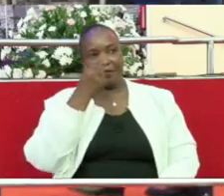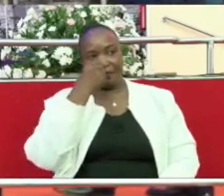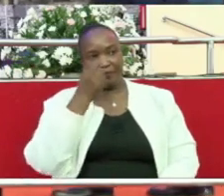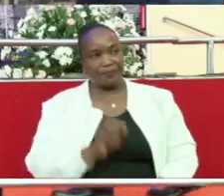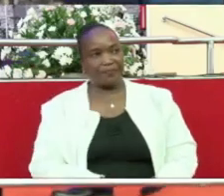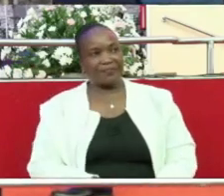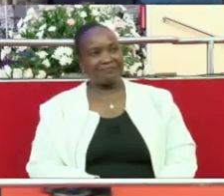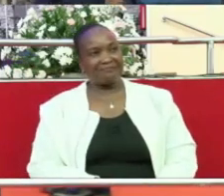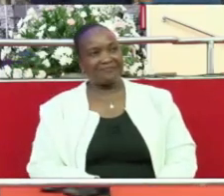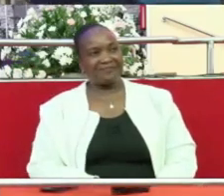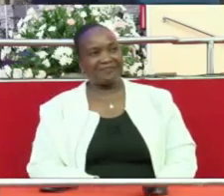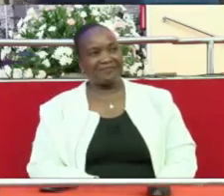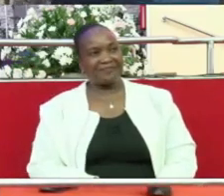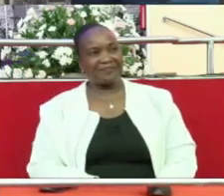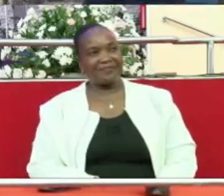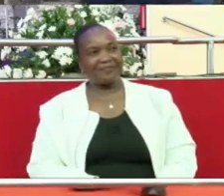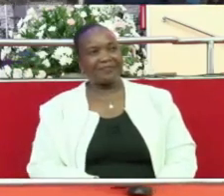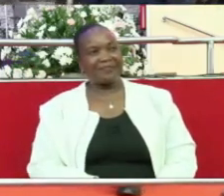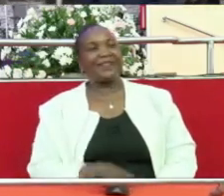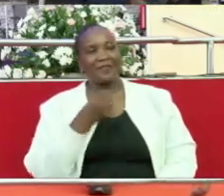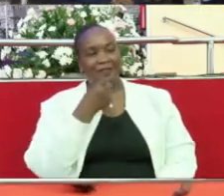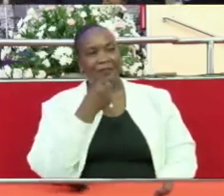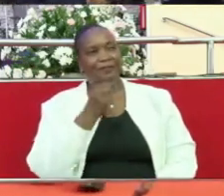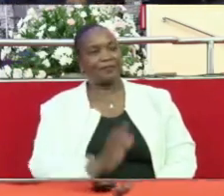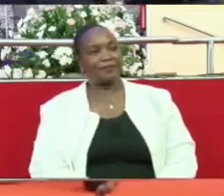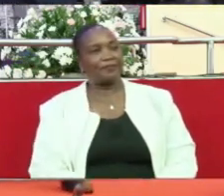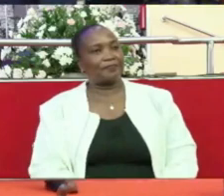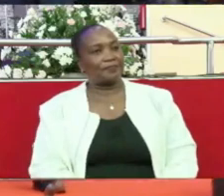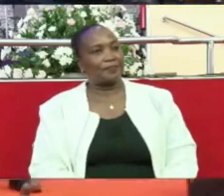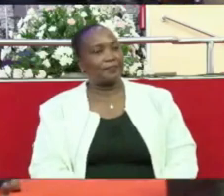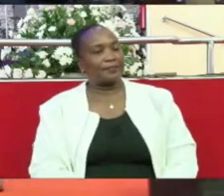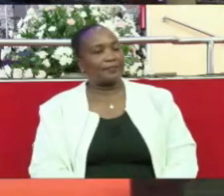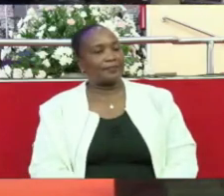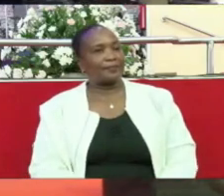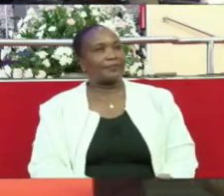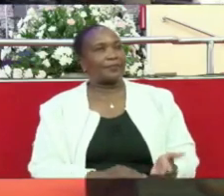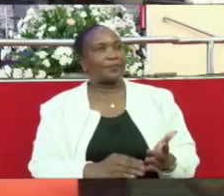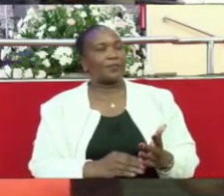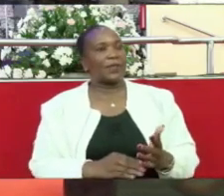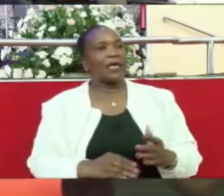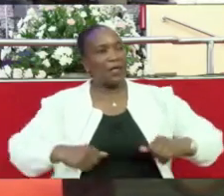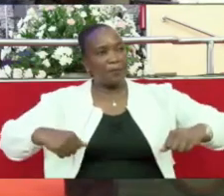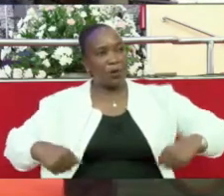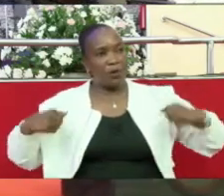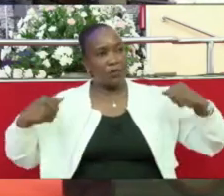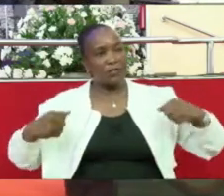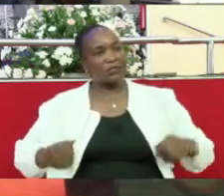Because he called me and asked me, what is this that is going on? And I told him,